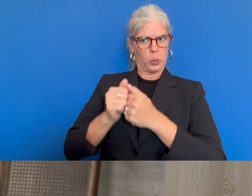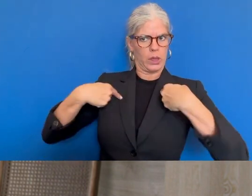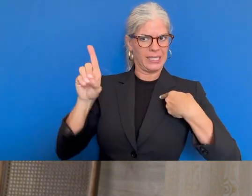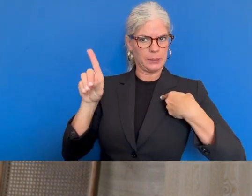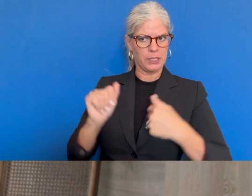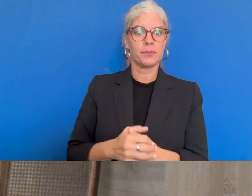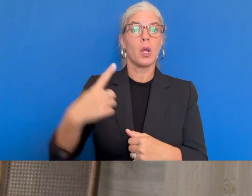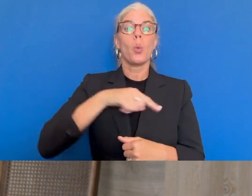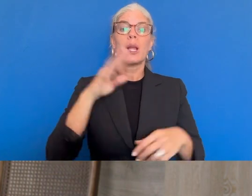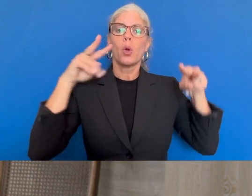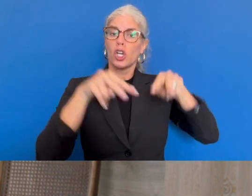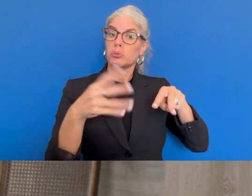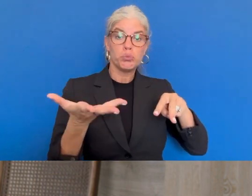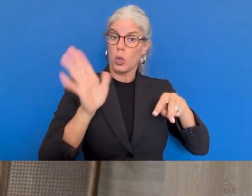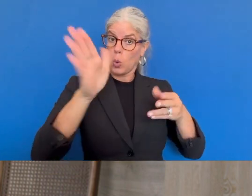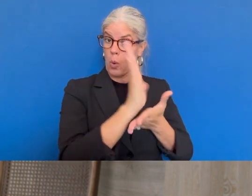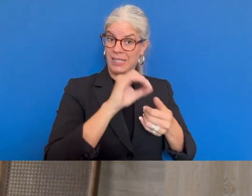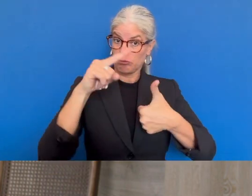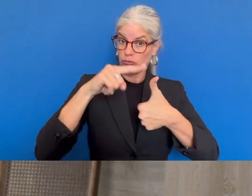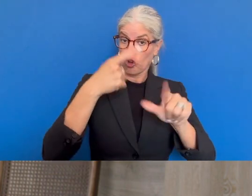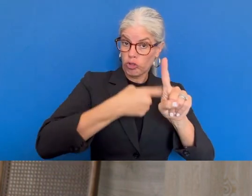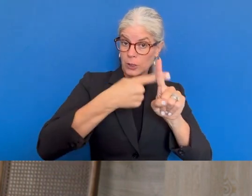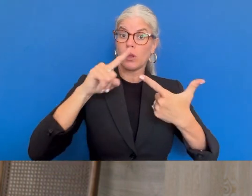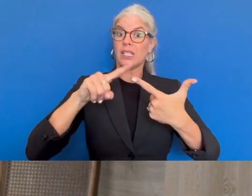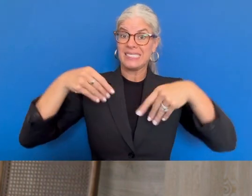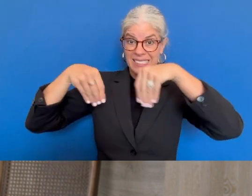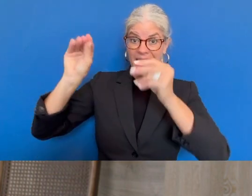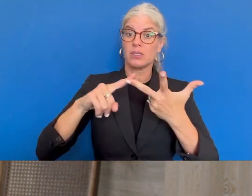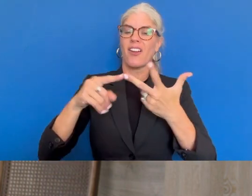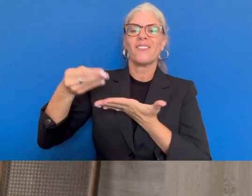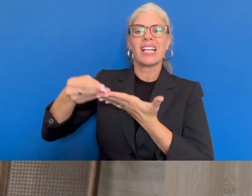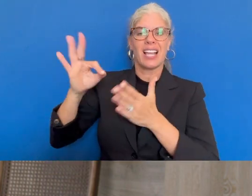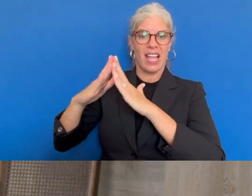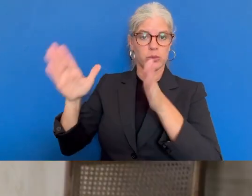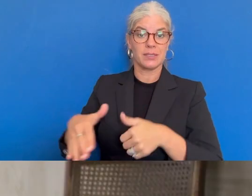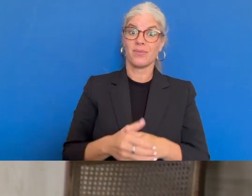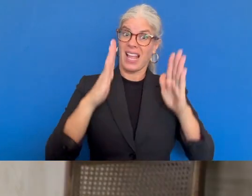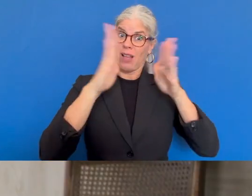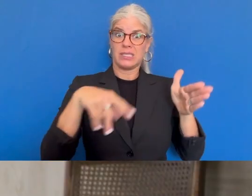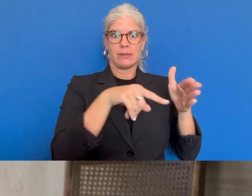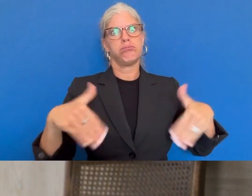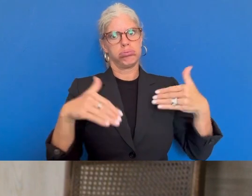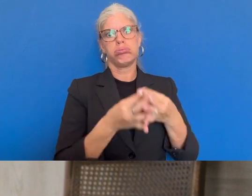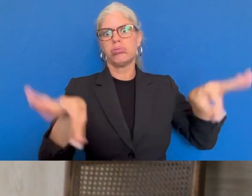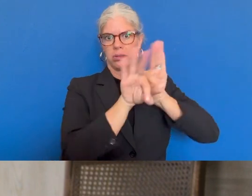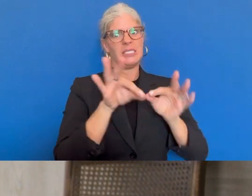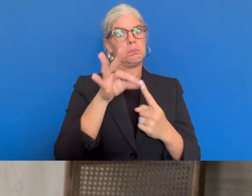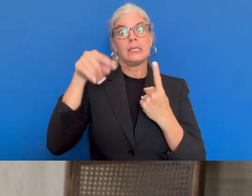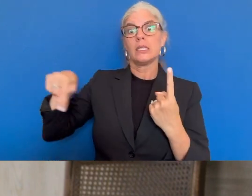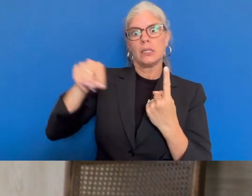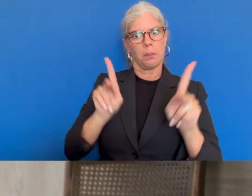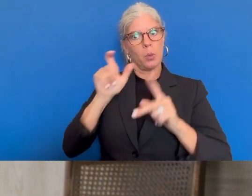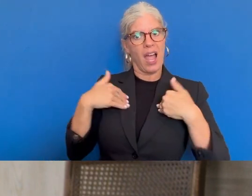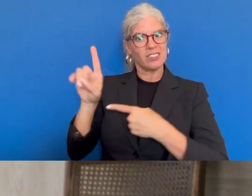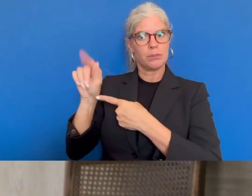with a disability. We will look at your rights in the rental, sales, and financing of housing. Housing is fundamental, especially for people